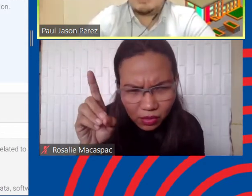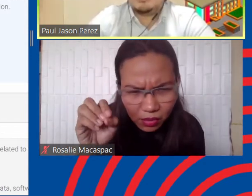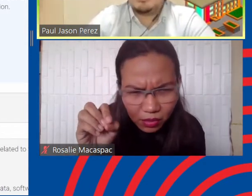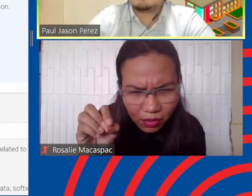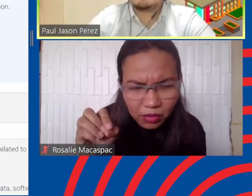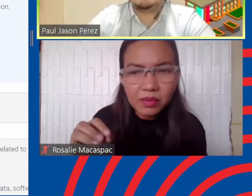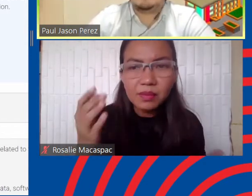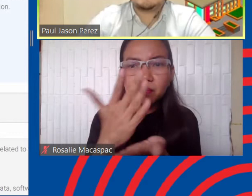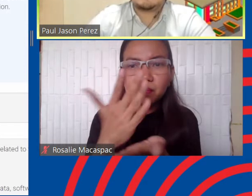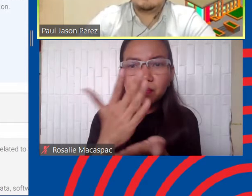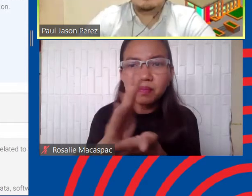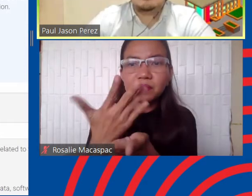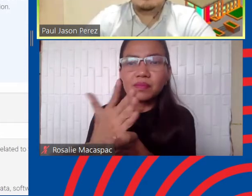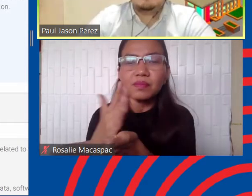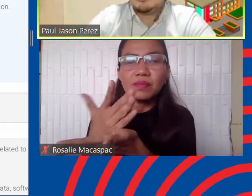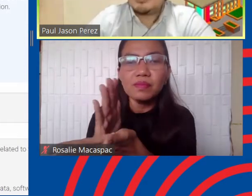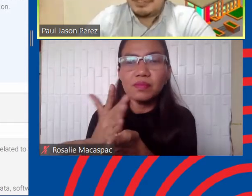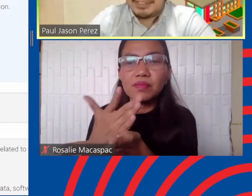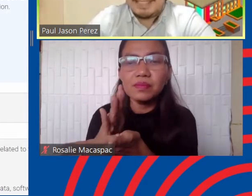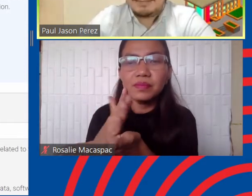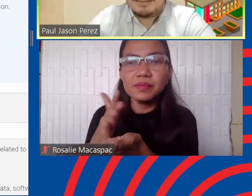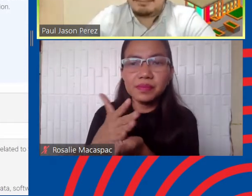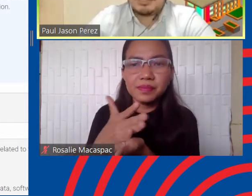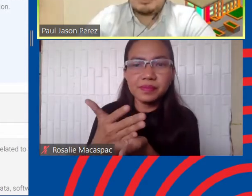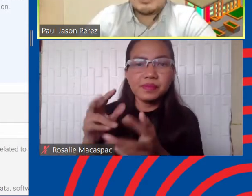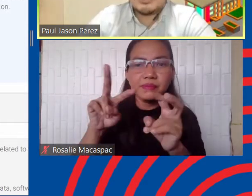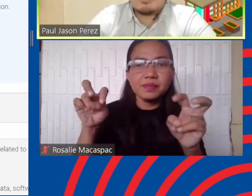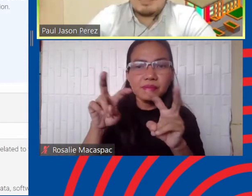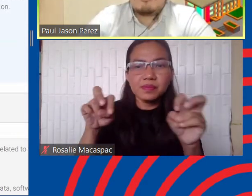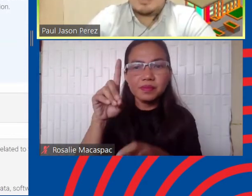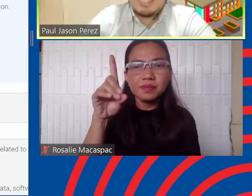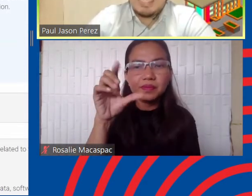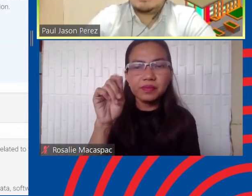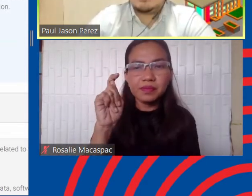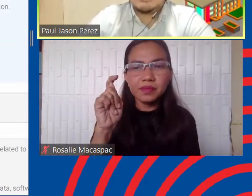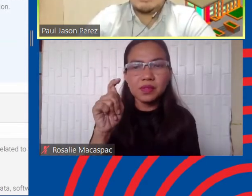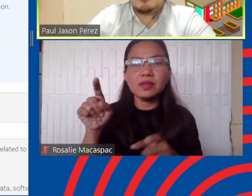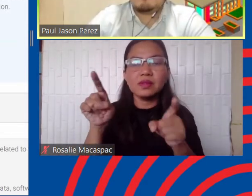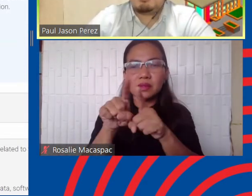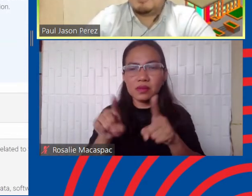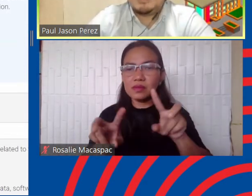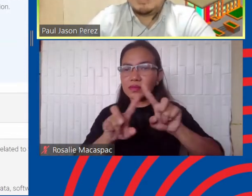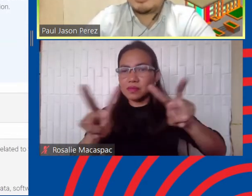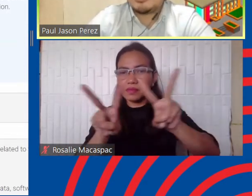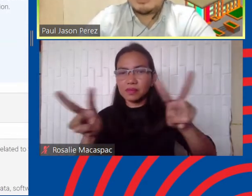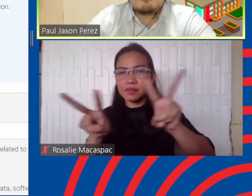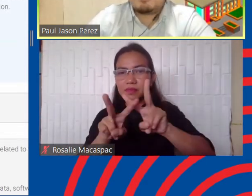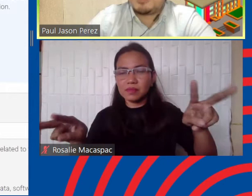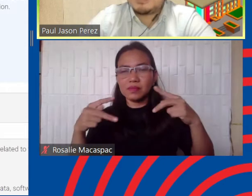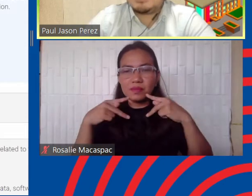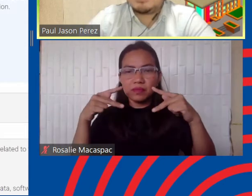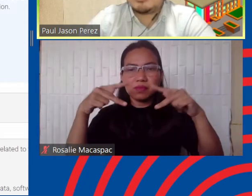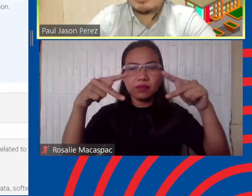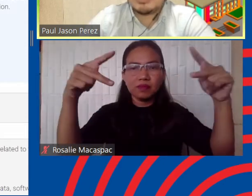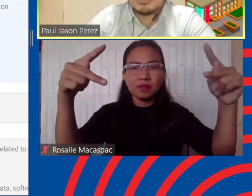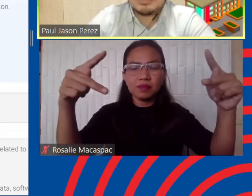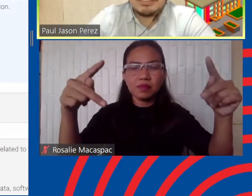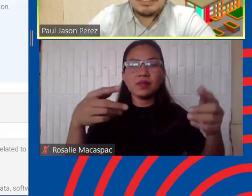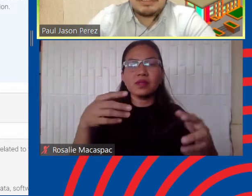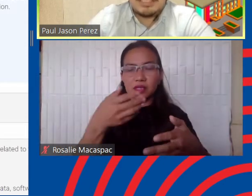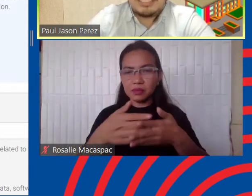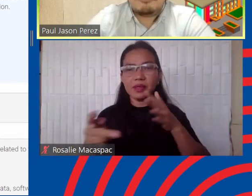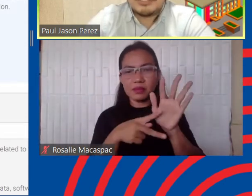can share not just research data, but also a variety of publications, even